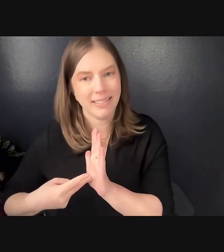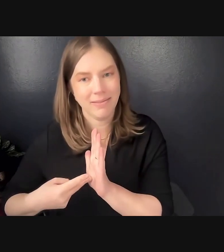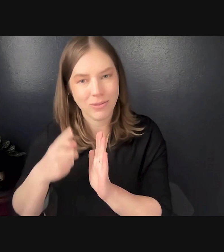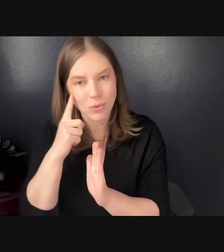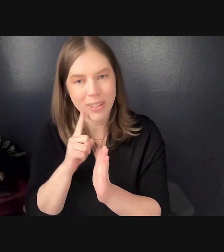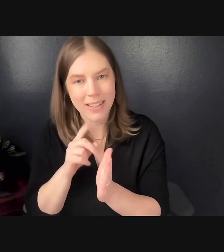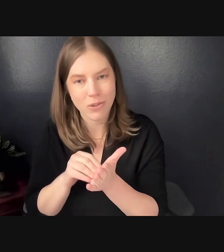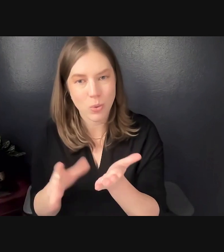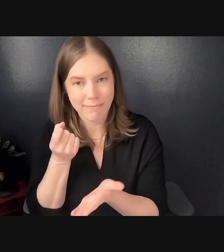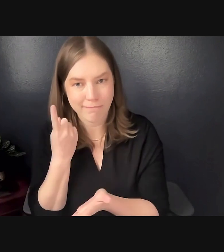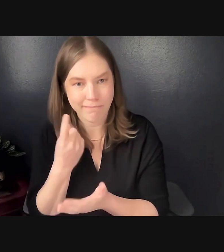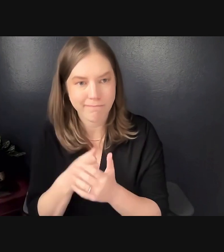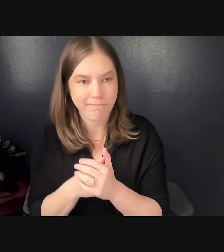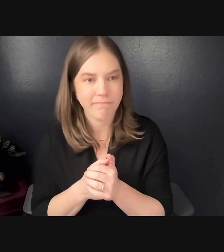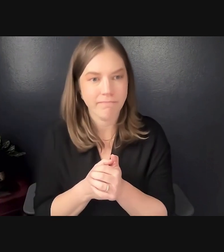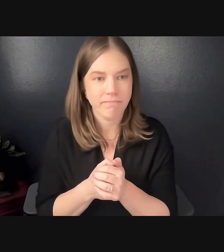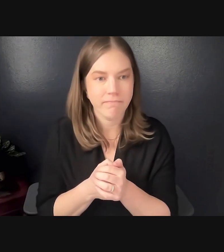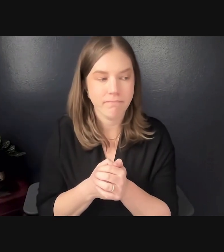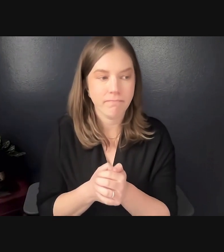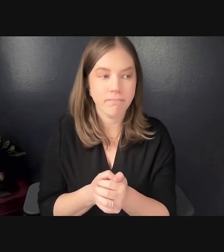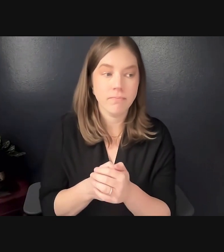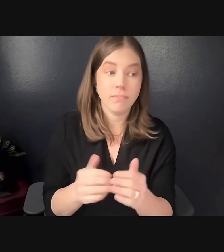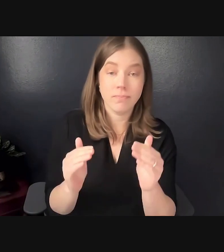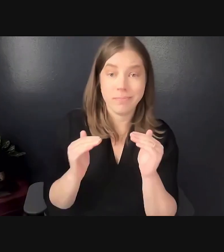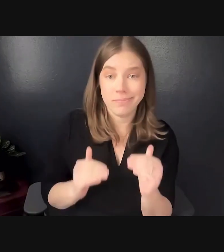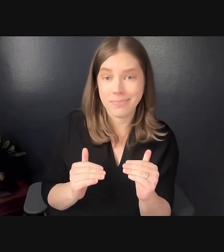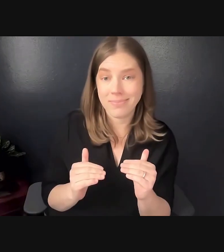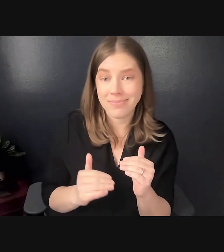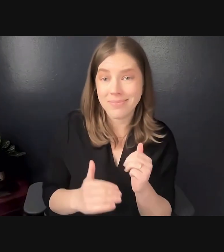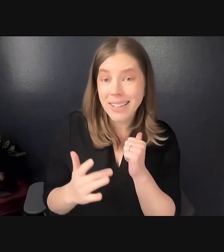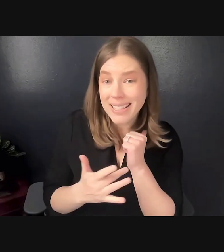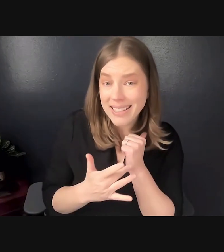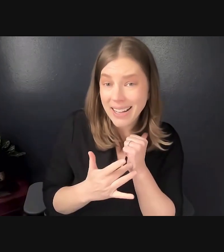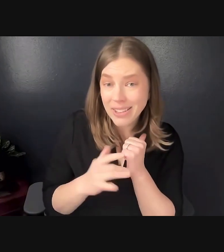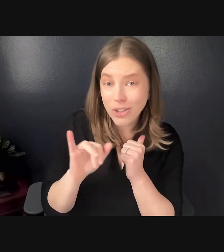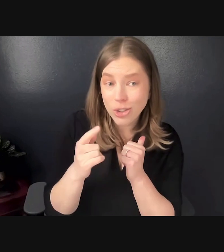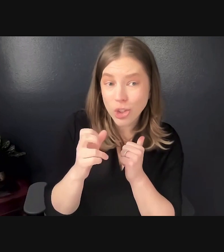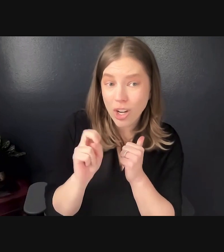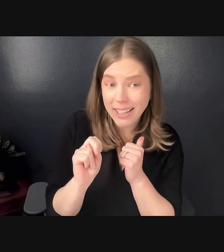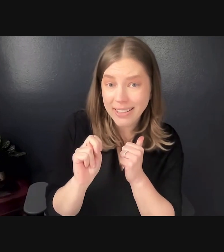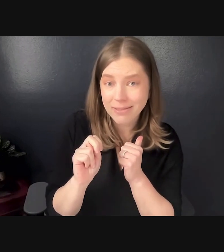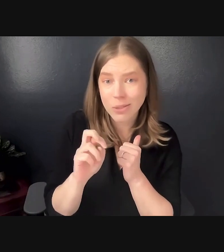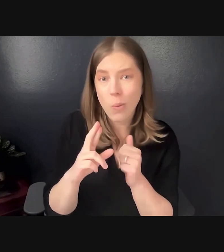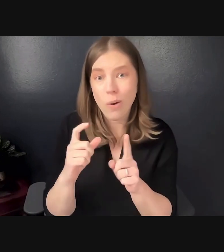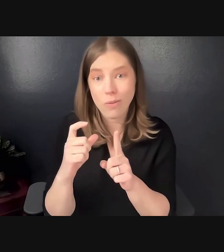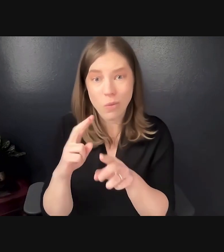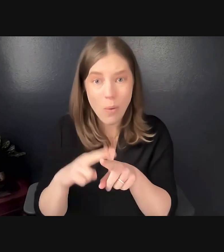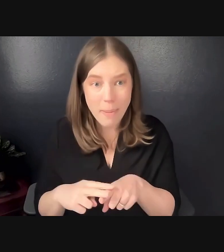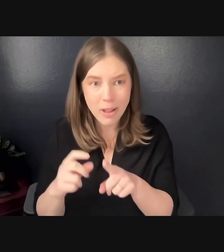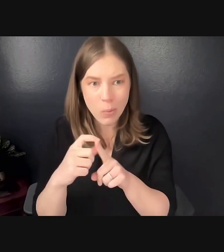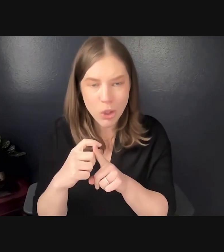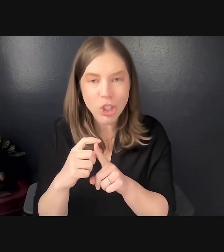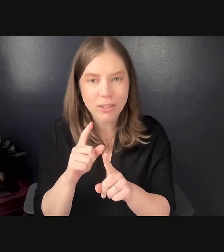Also, there's misunderstandings for technical jargon, as you can see with the word acetaminophen there.